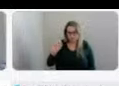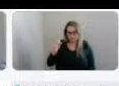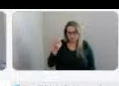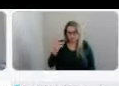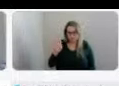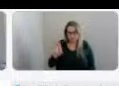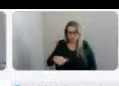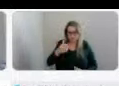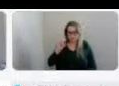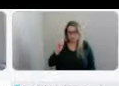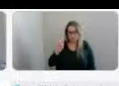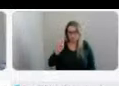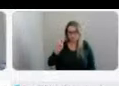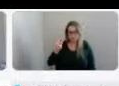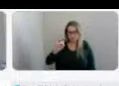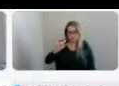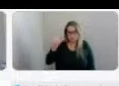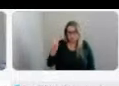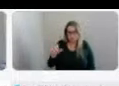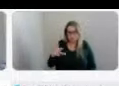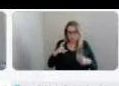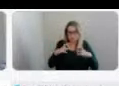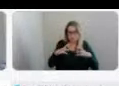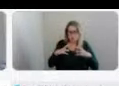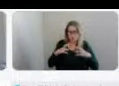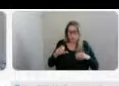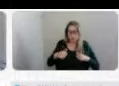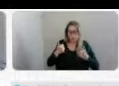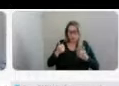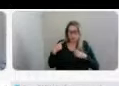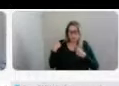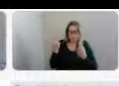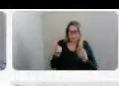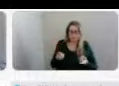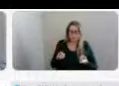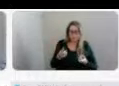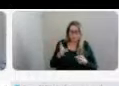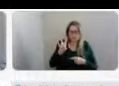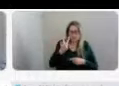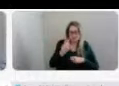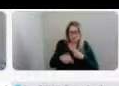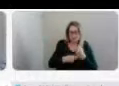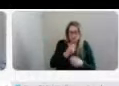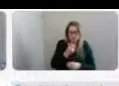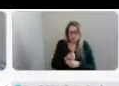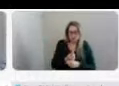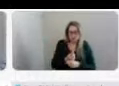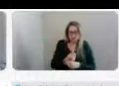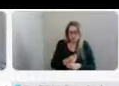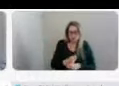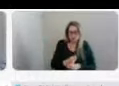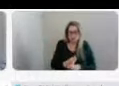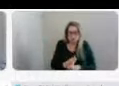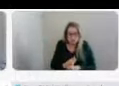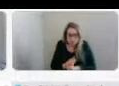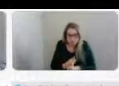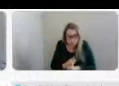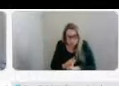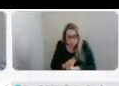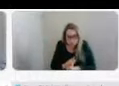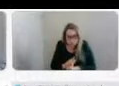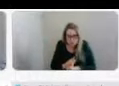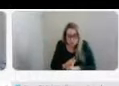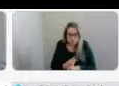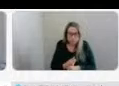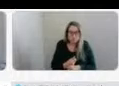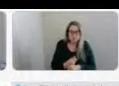oro valley and i'm retired i've lived here about seven and seven years i would like to thank the redistricting